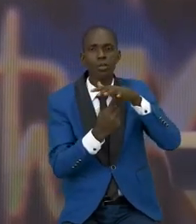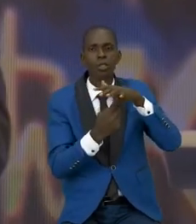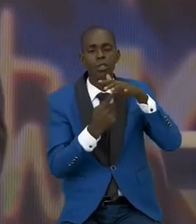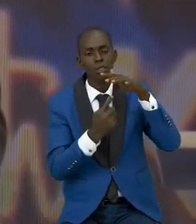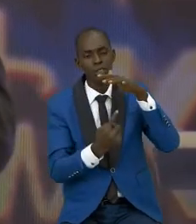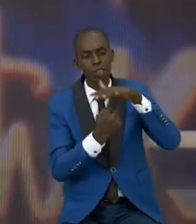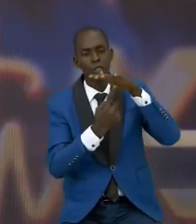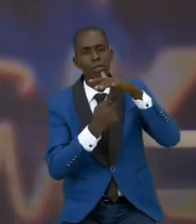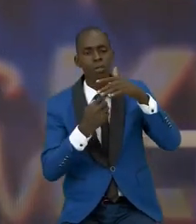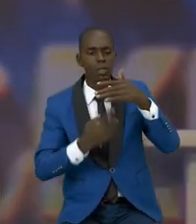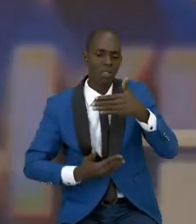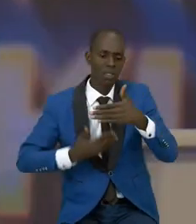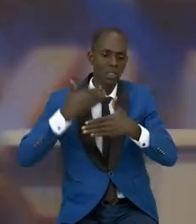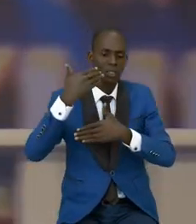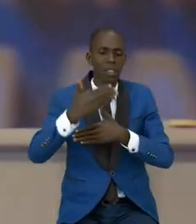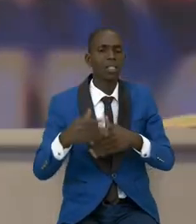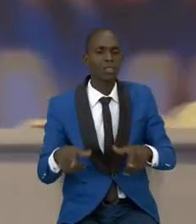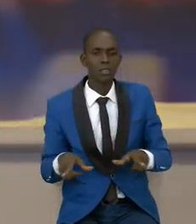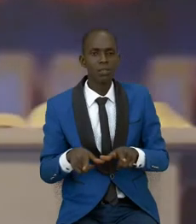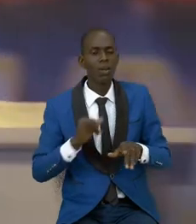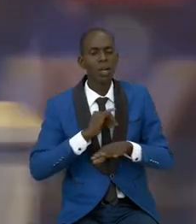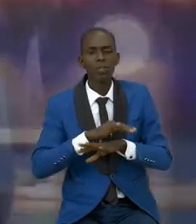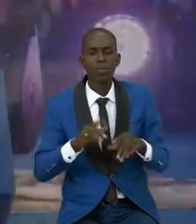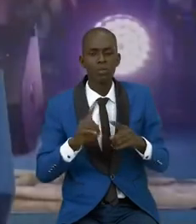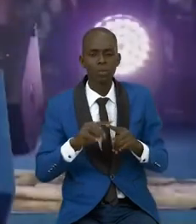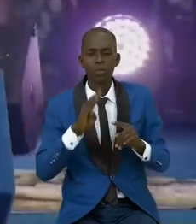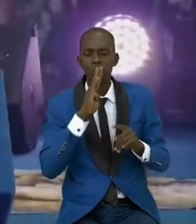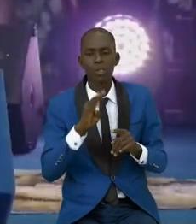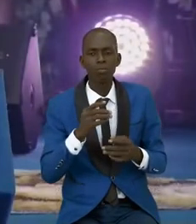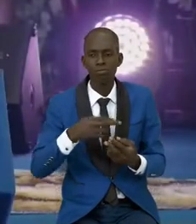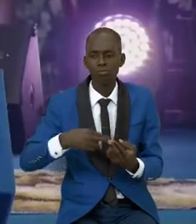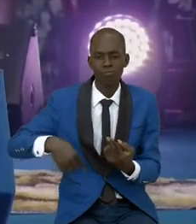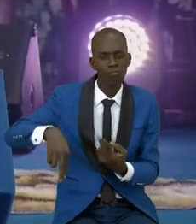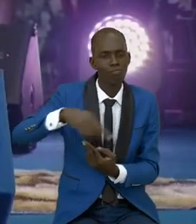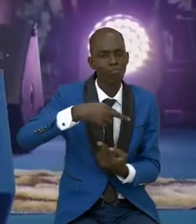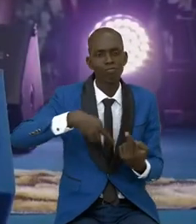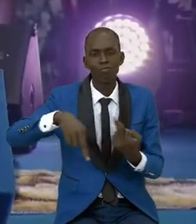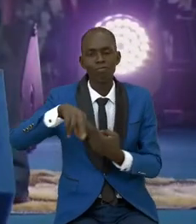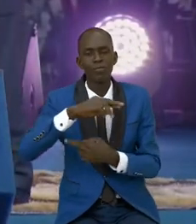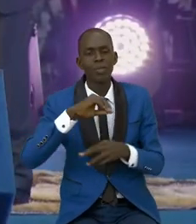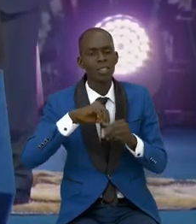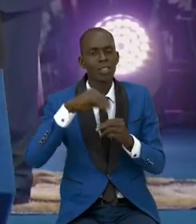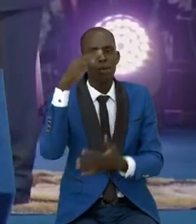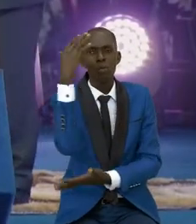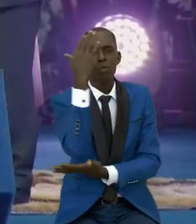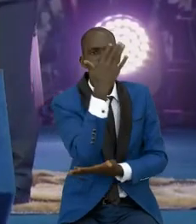next level. I don't want to be roaming around the wilderness 40 years,